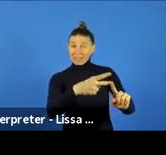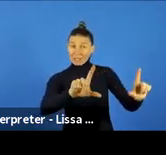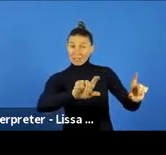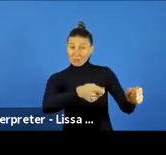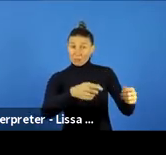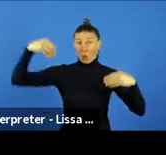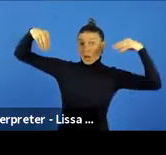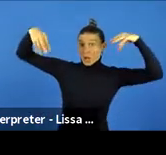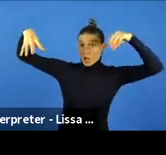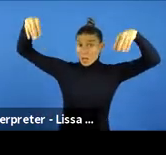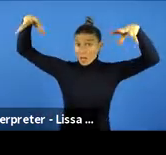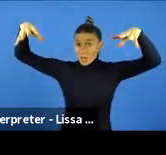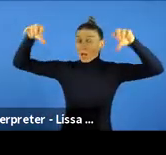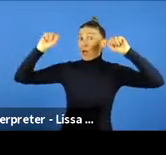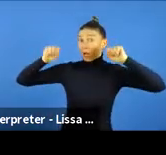Next slide, please.